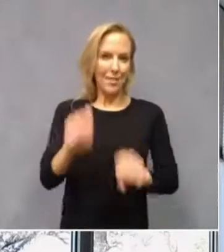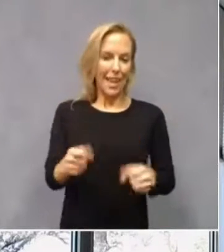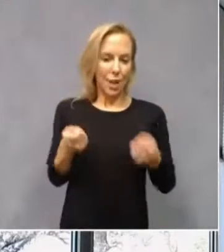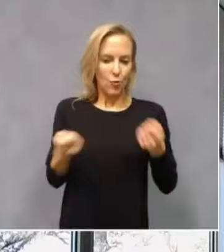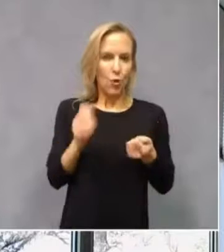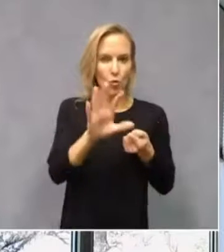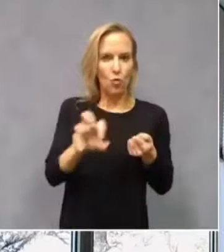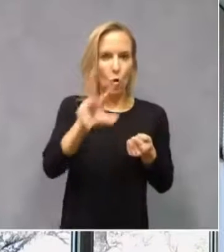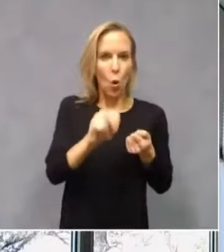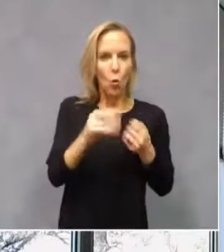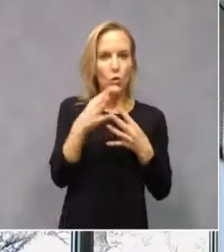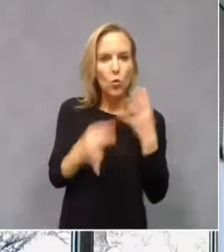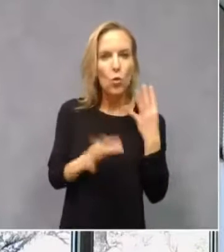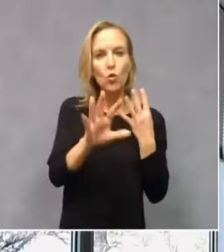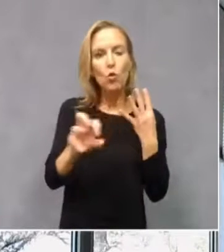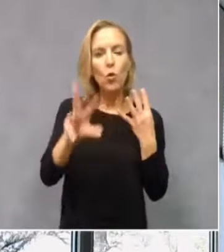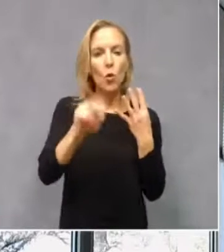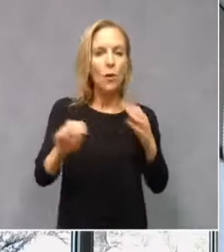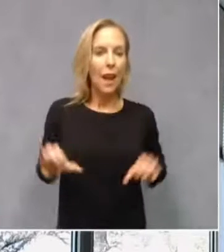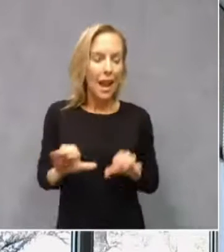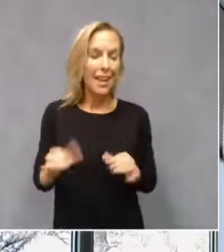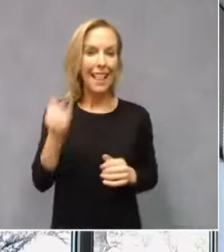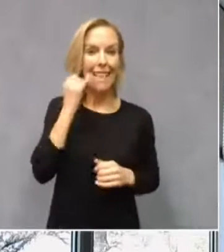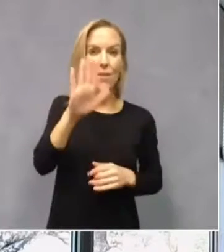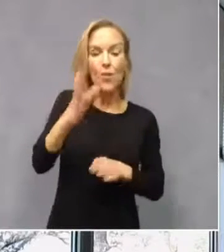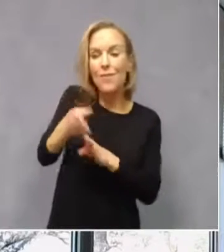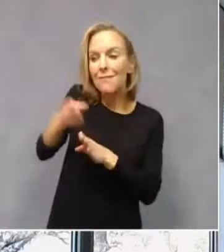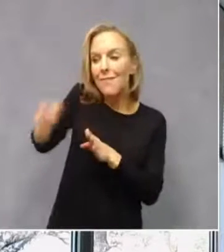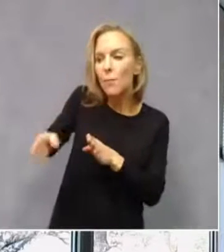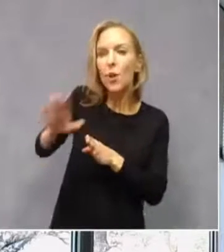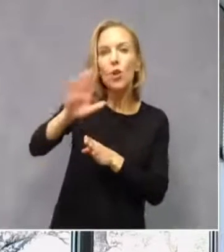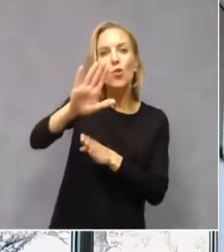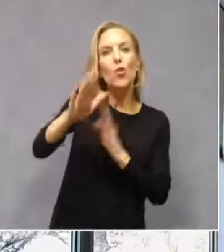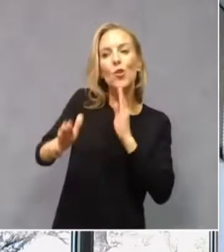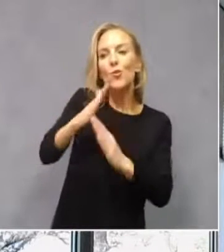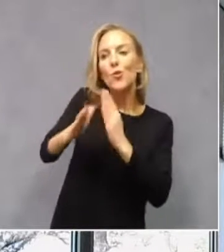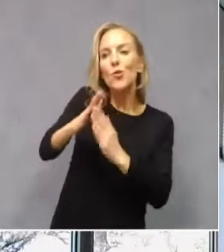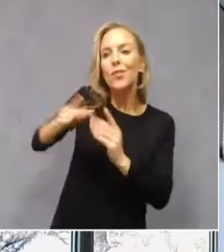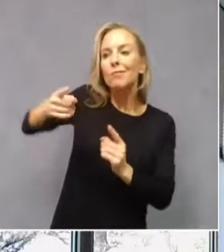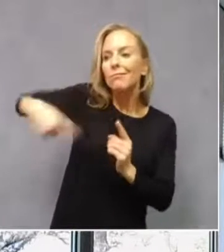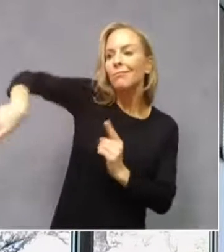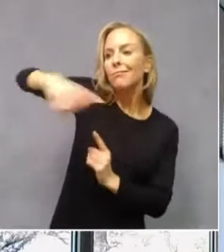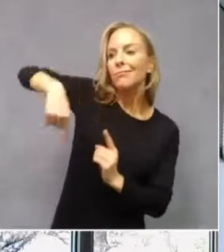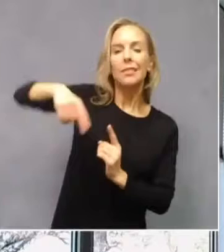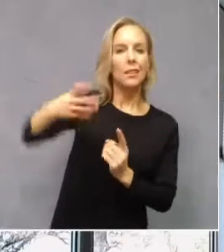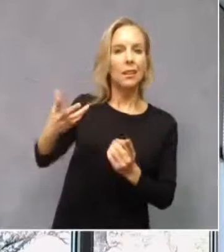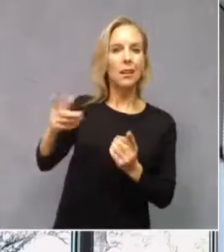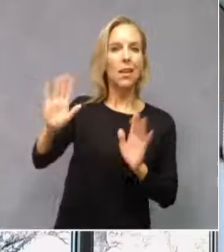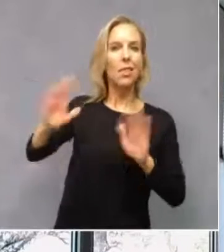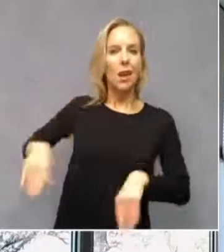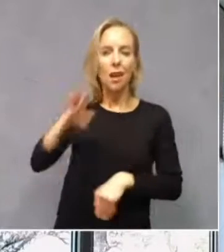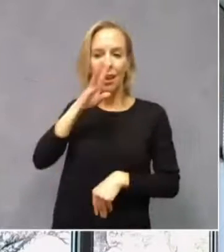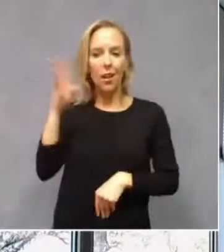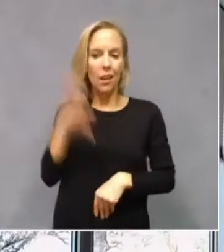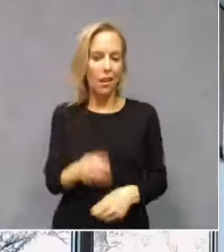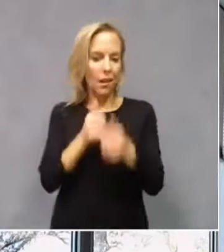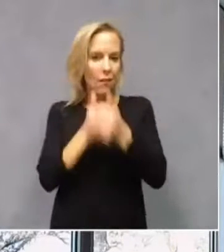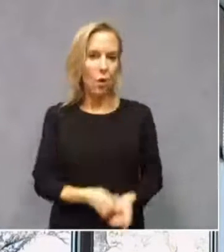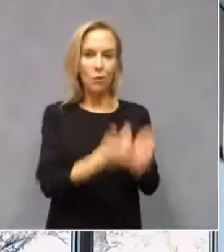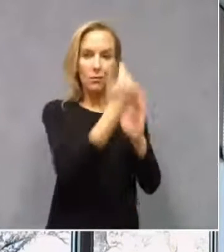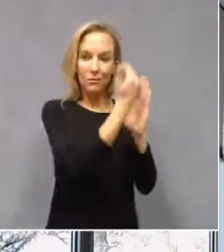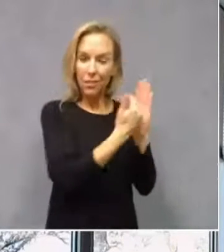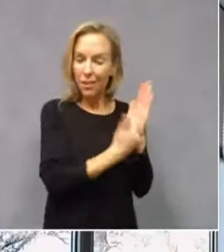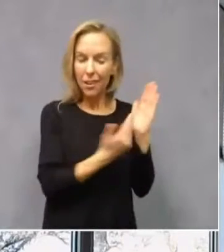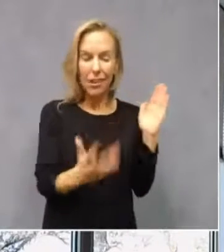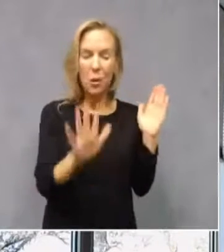own actions. If neighbors and others in the community choose not to adhere to this guidance, and there's plenty of guidance